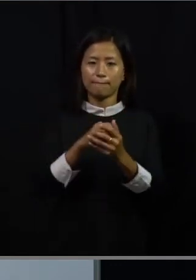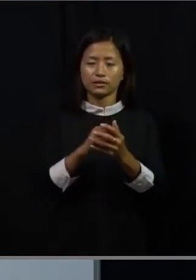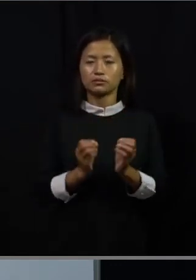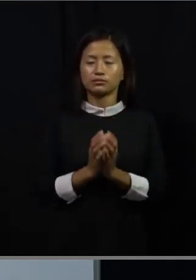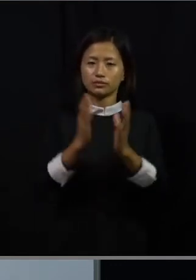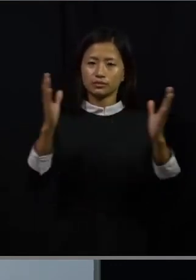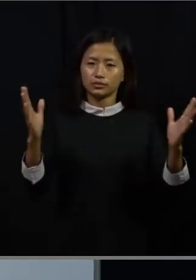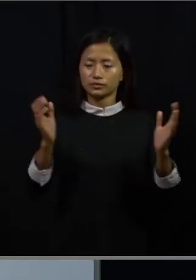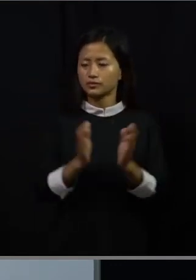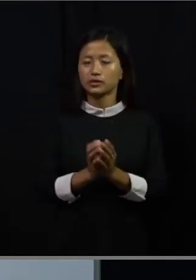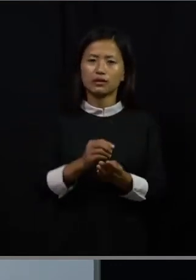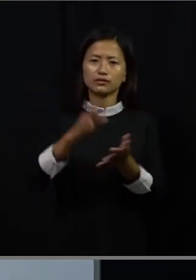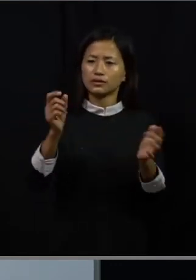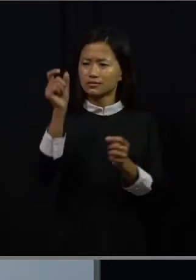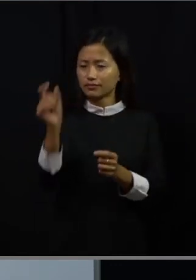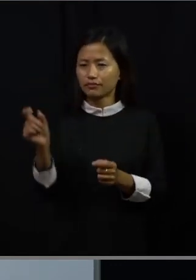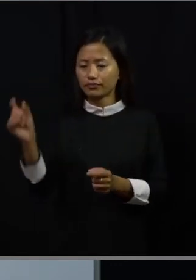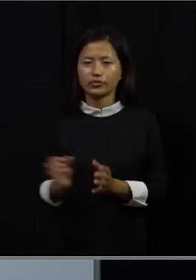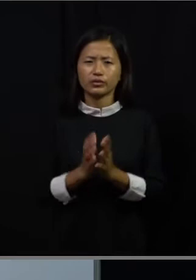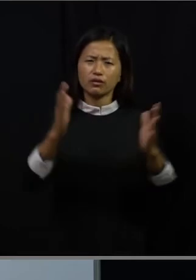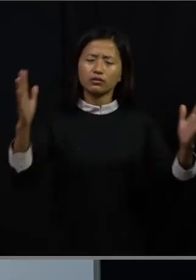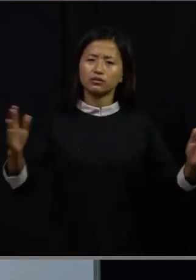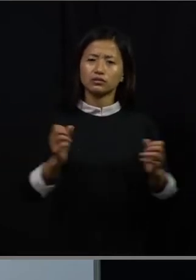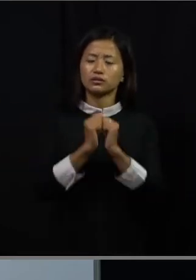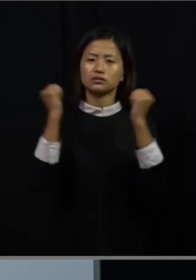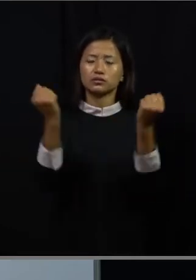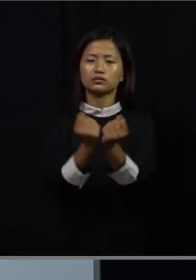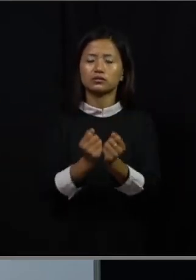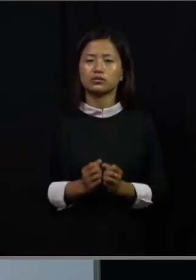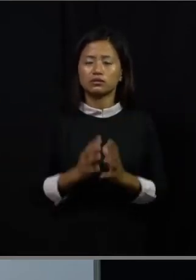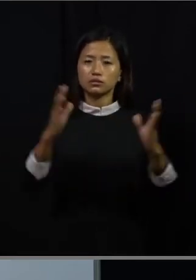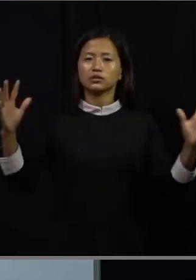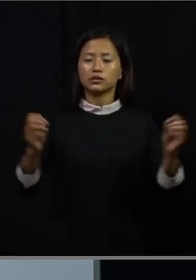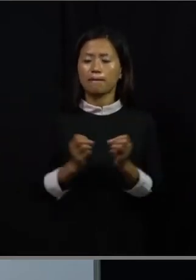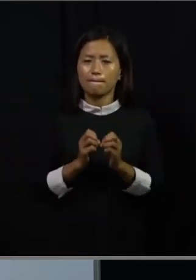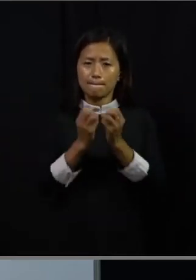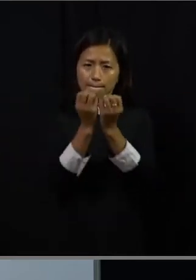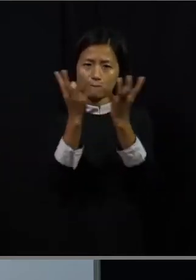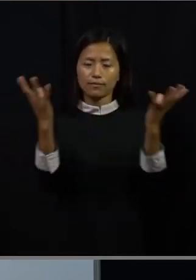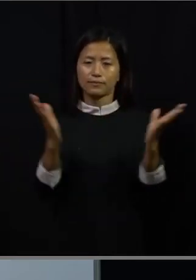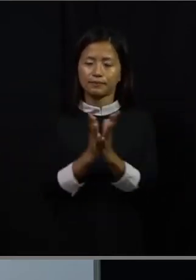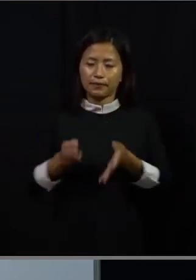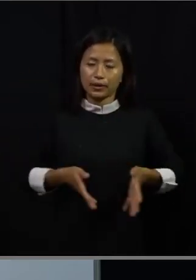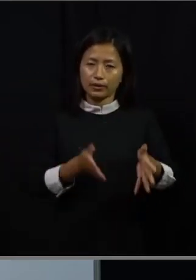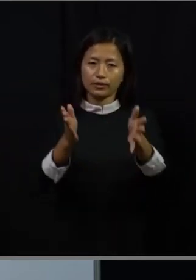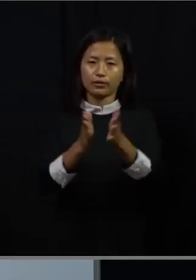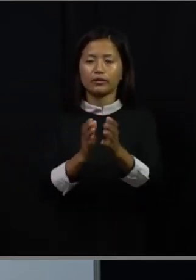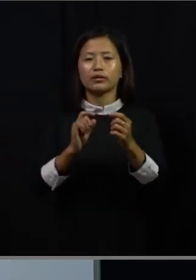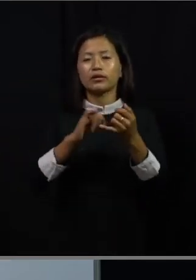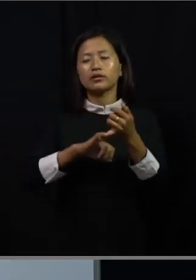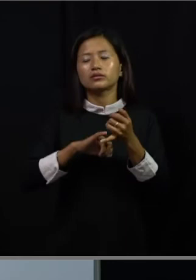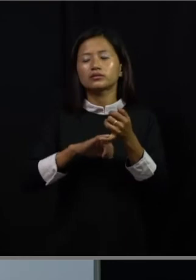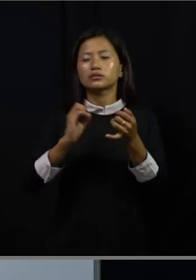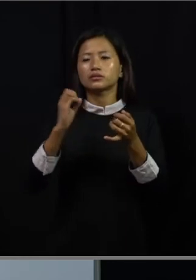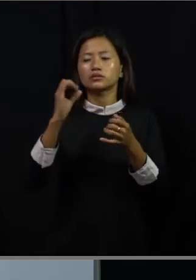the people a lot, the society a lot. It transforms the society in many ways, and that is the reason why sociologists are also